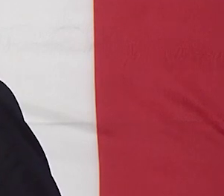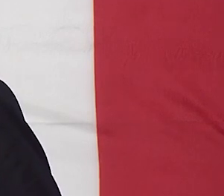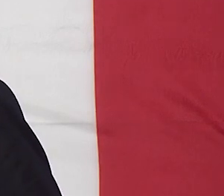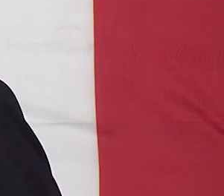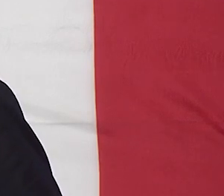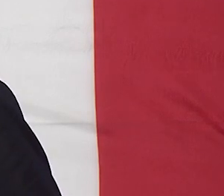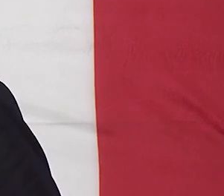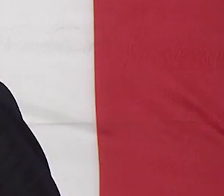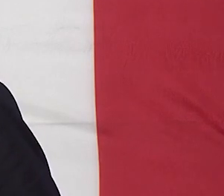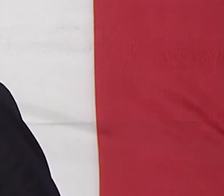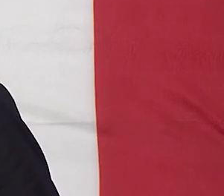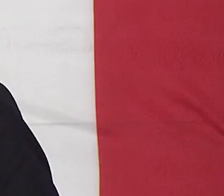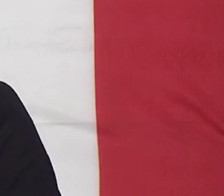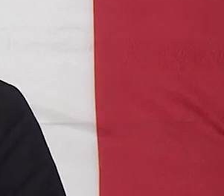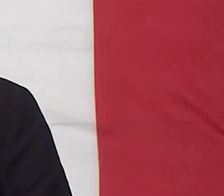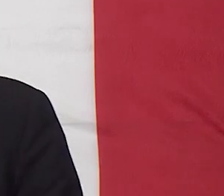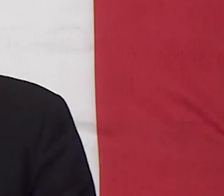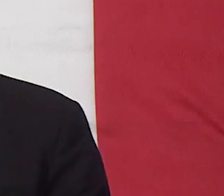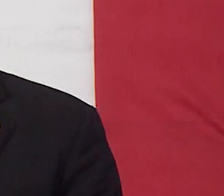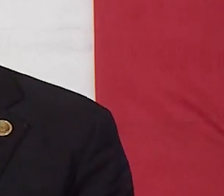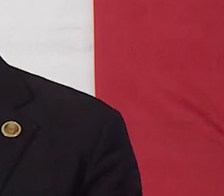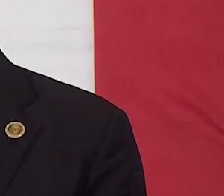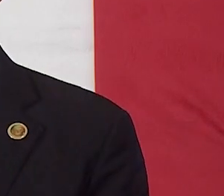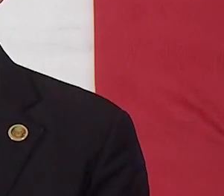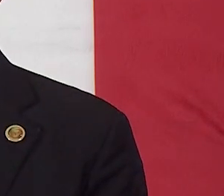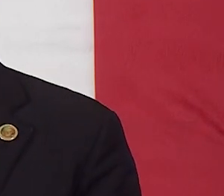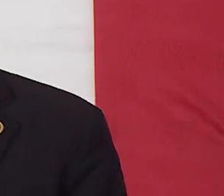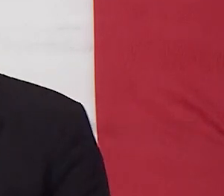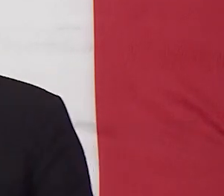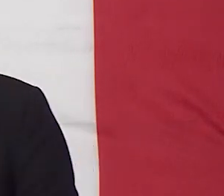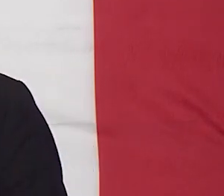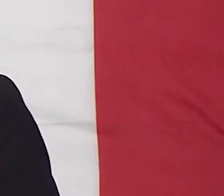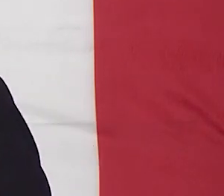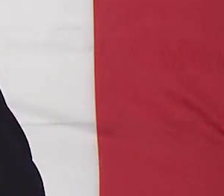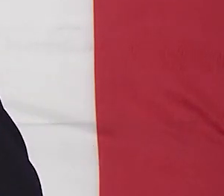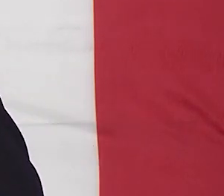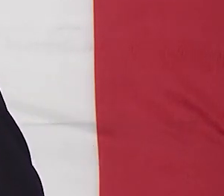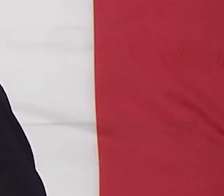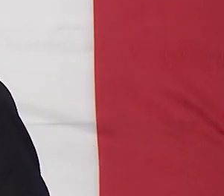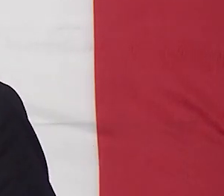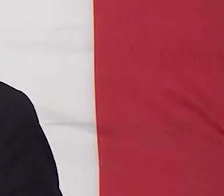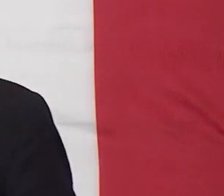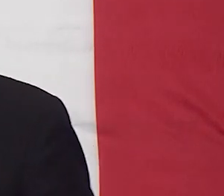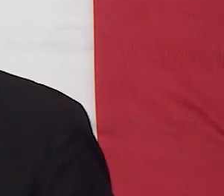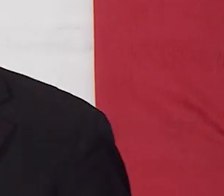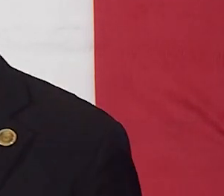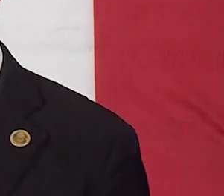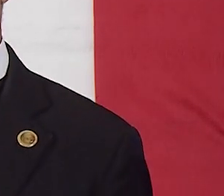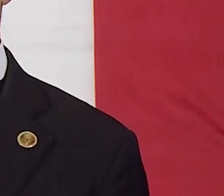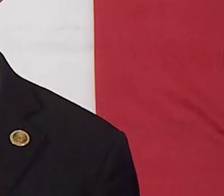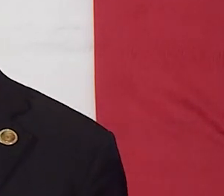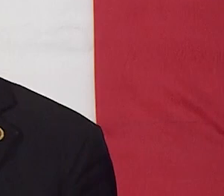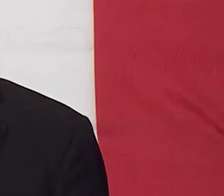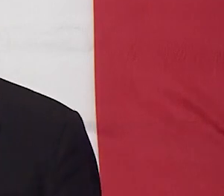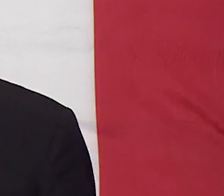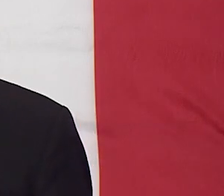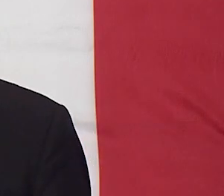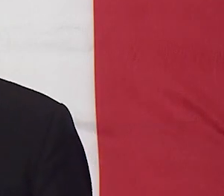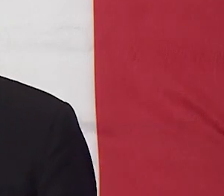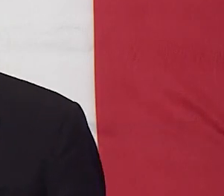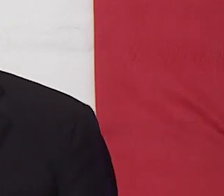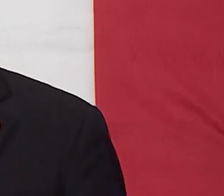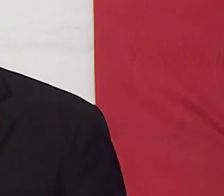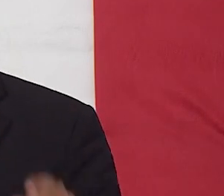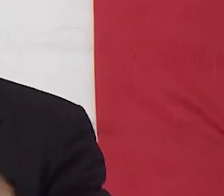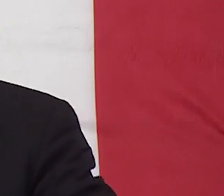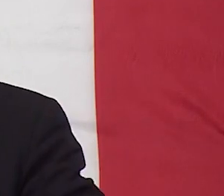que sepan que nosotros los puertorriqueños hemos estado aquí por un largo tiempo. And we have been chosen by our creator. Y hemos sido escogidos por nuestro